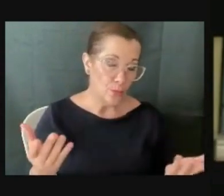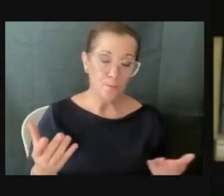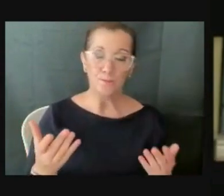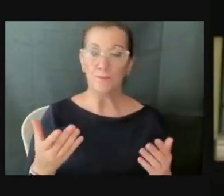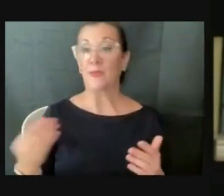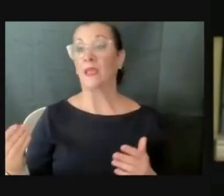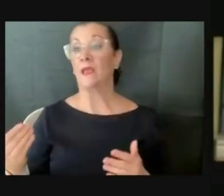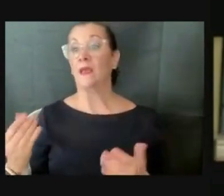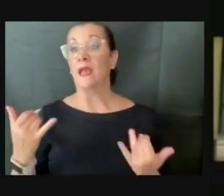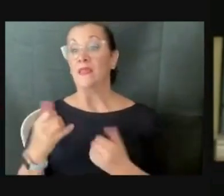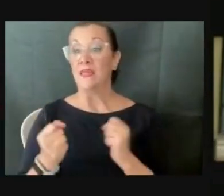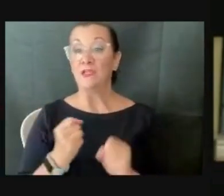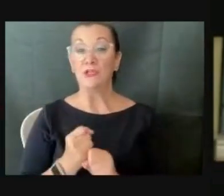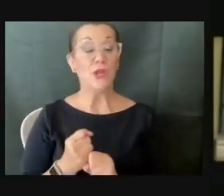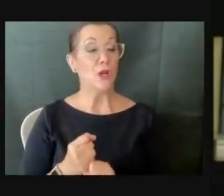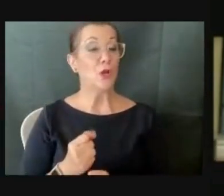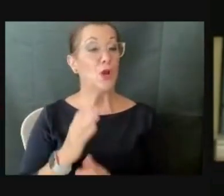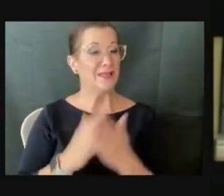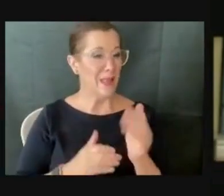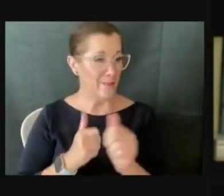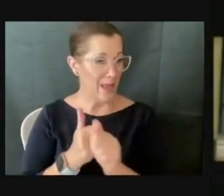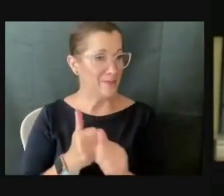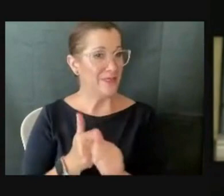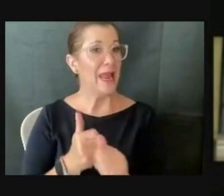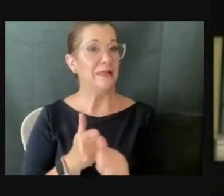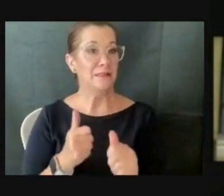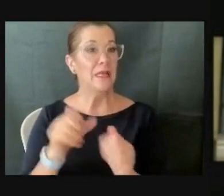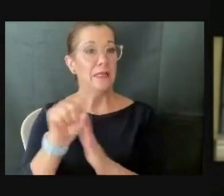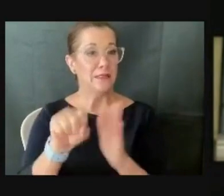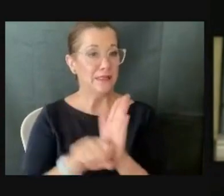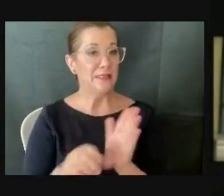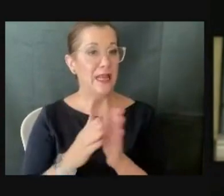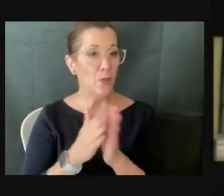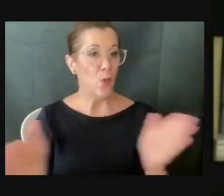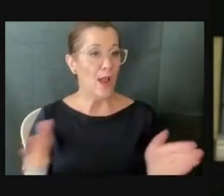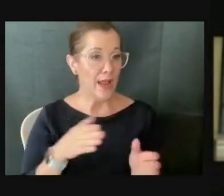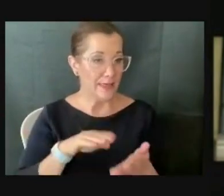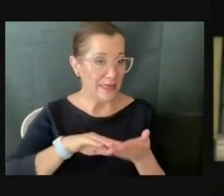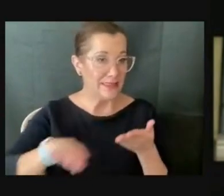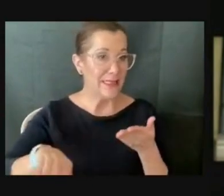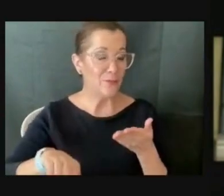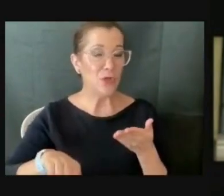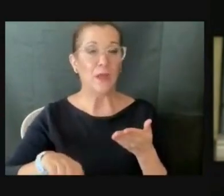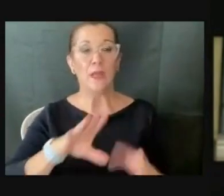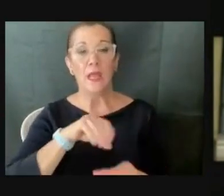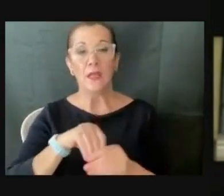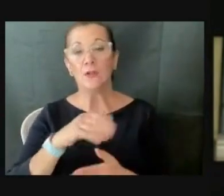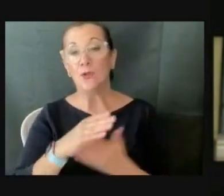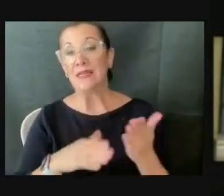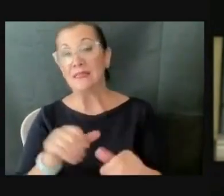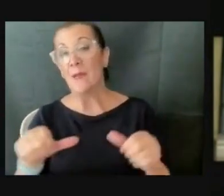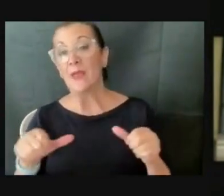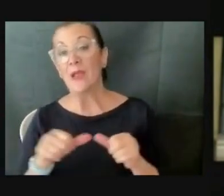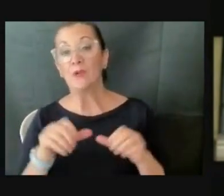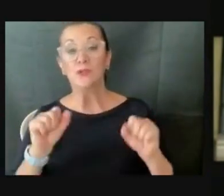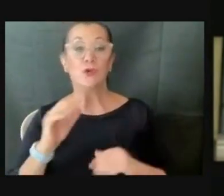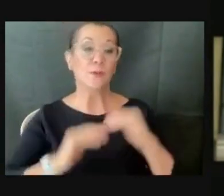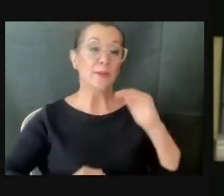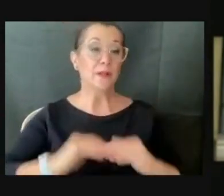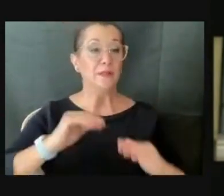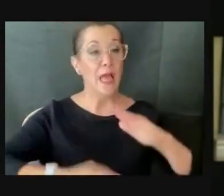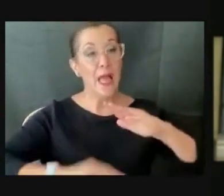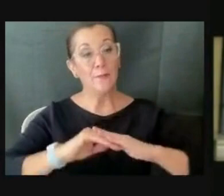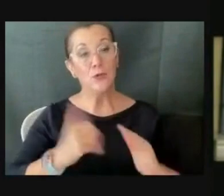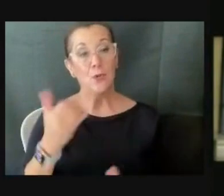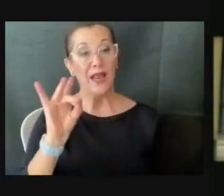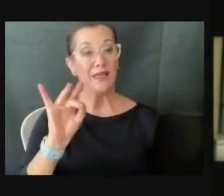And this year, there were some updates to the statewide exemption ADUs, including for some areas, you can build up to 18